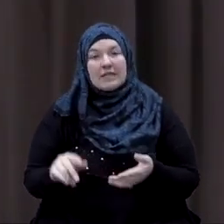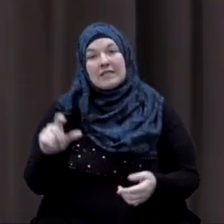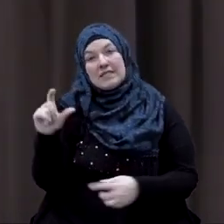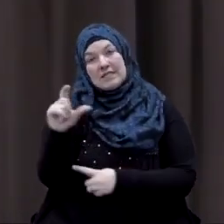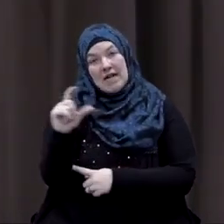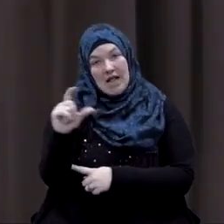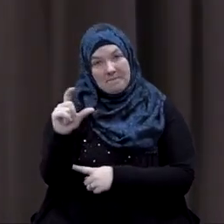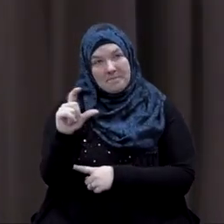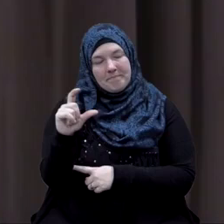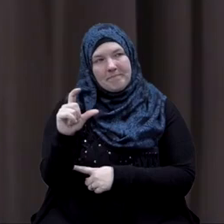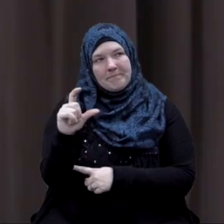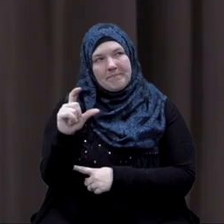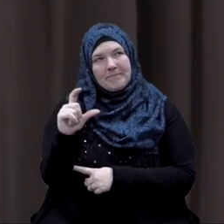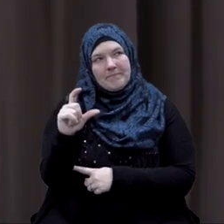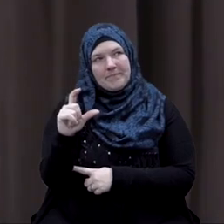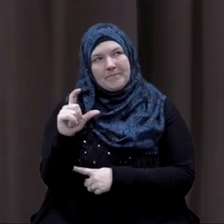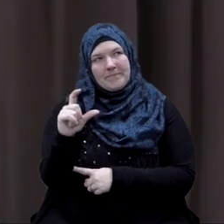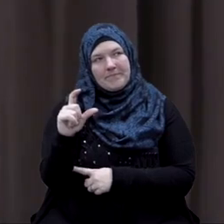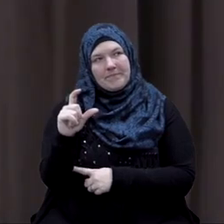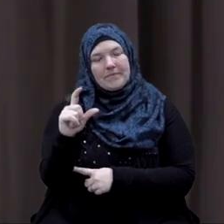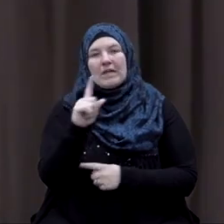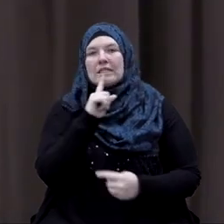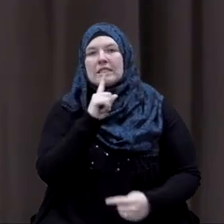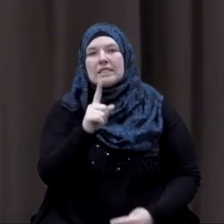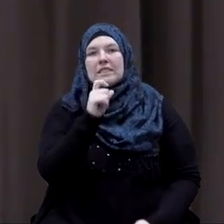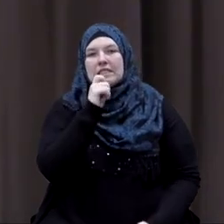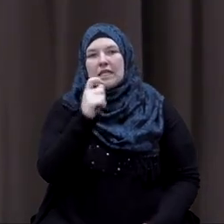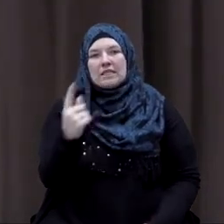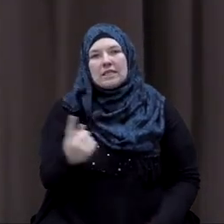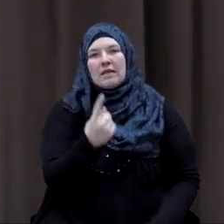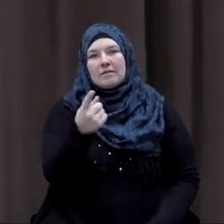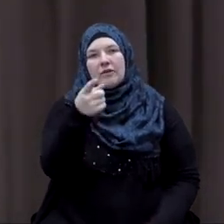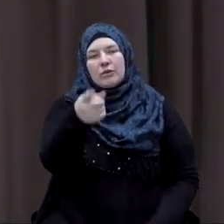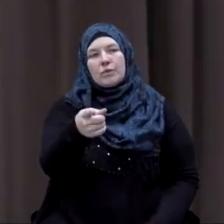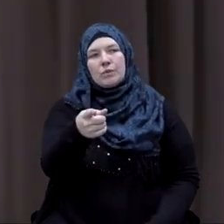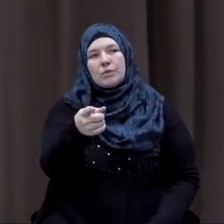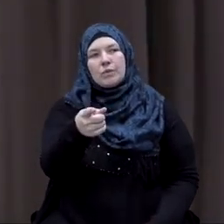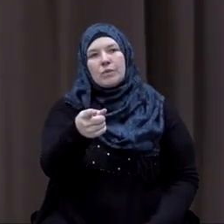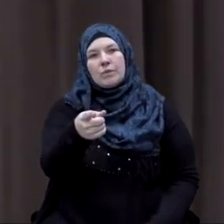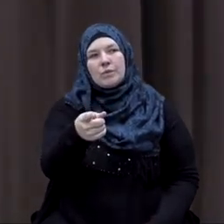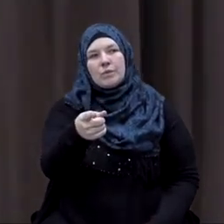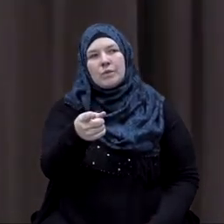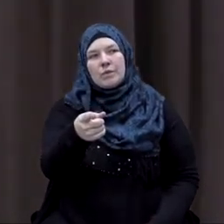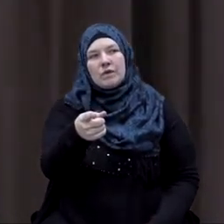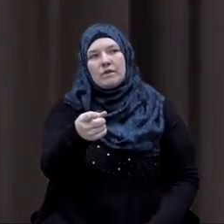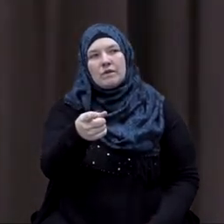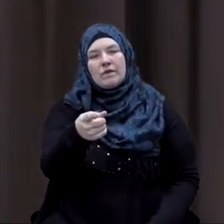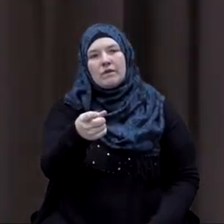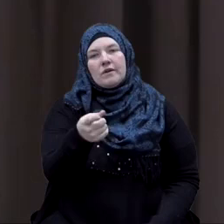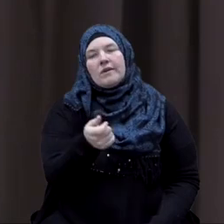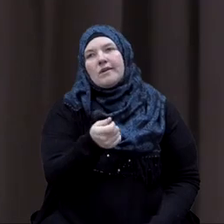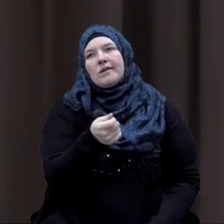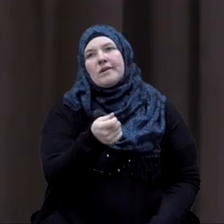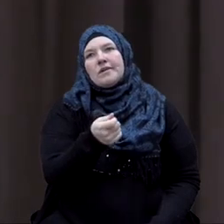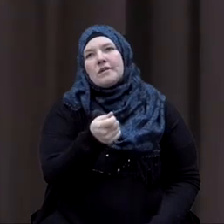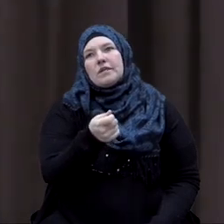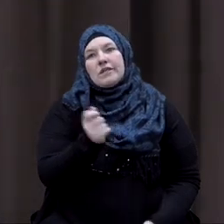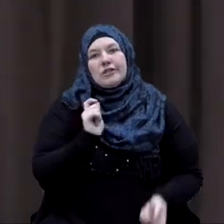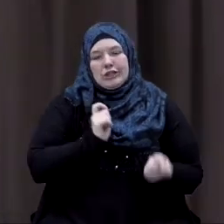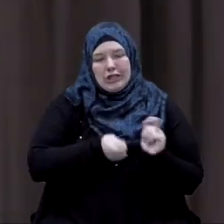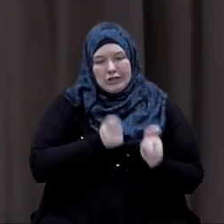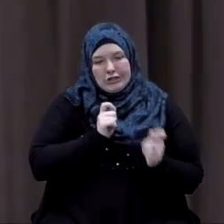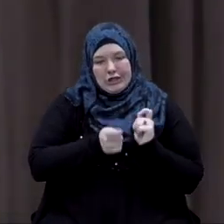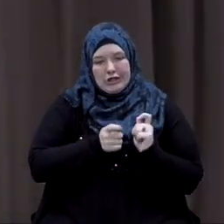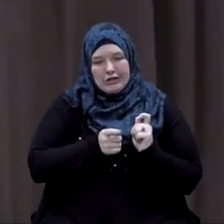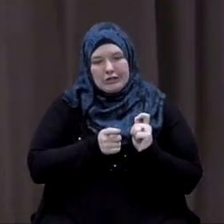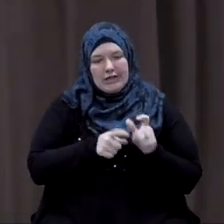Islam is not something that you mince yourself in and then you